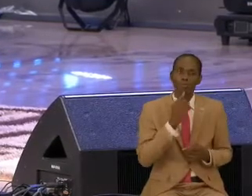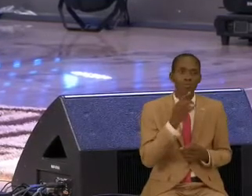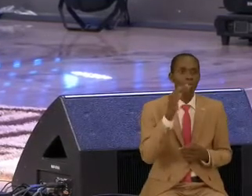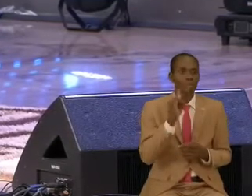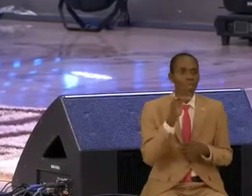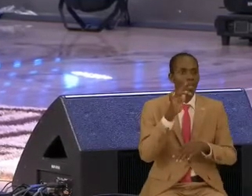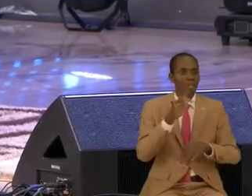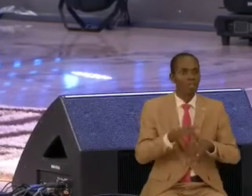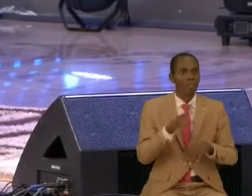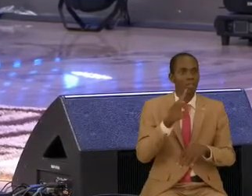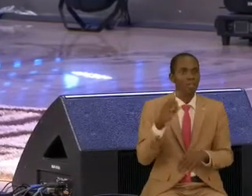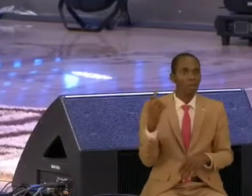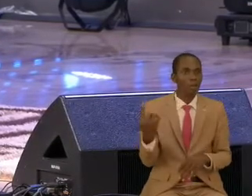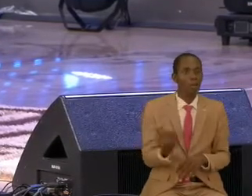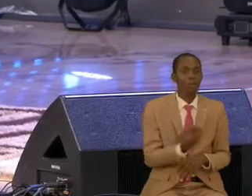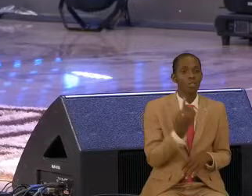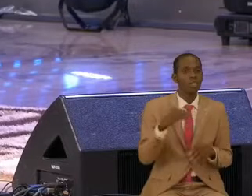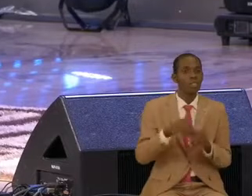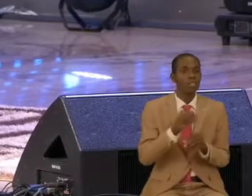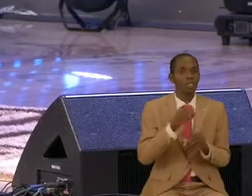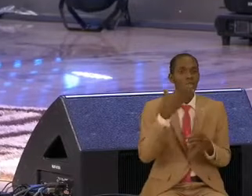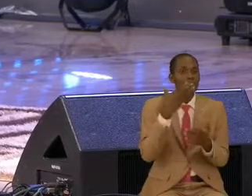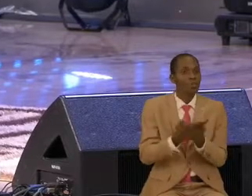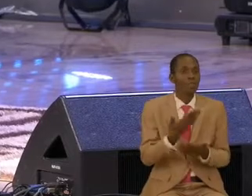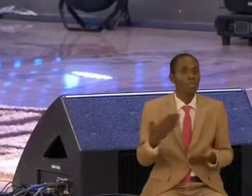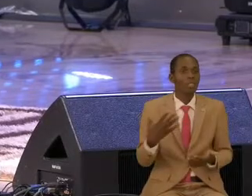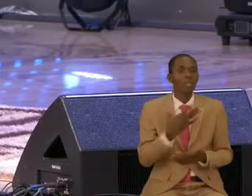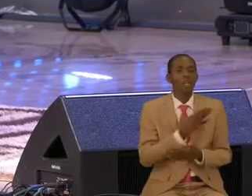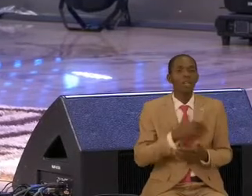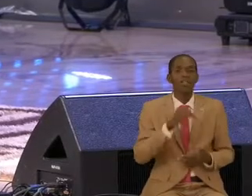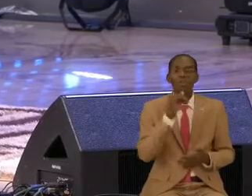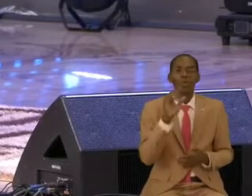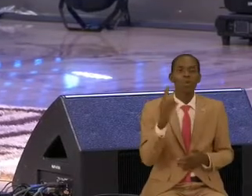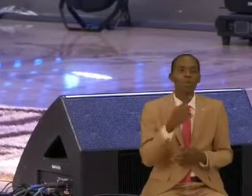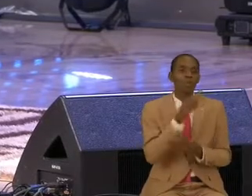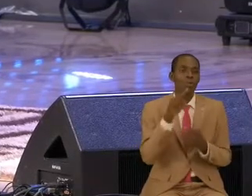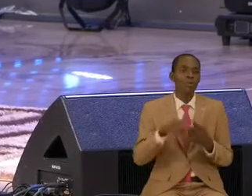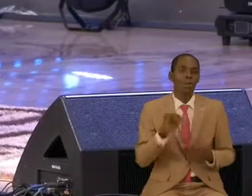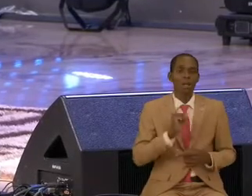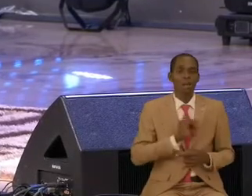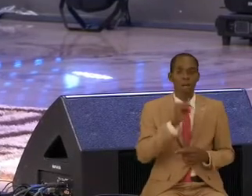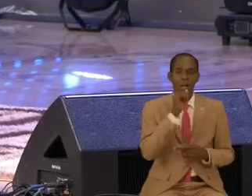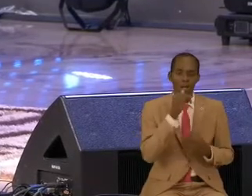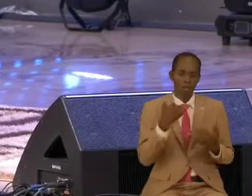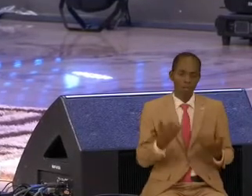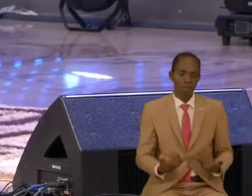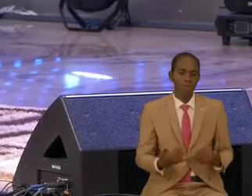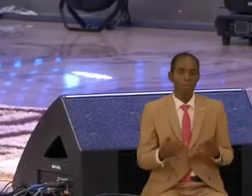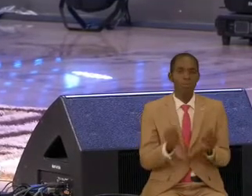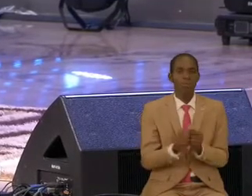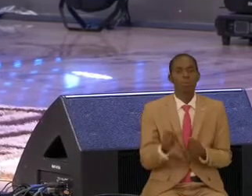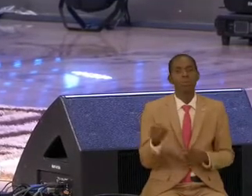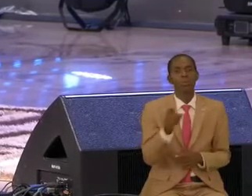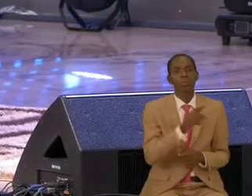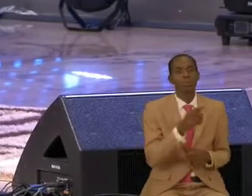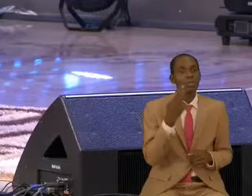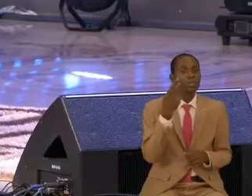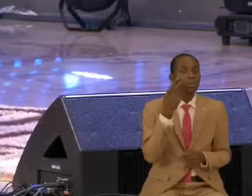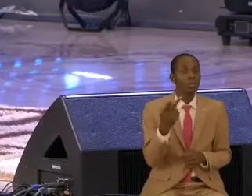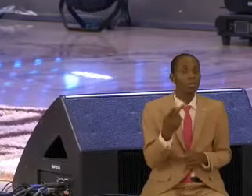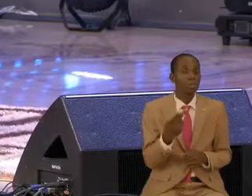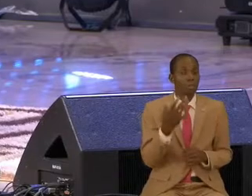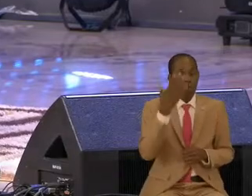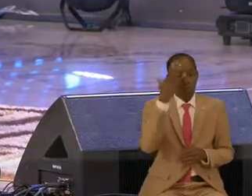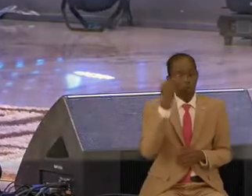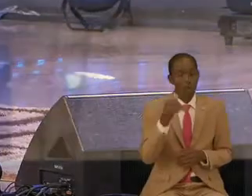always, that in a good thing, and not only when I am present with you. Now you see why he